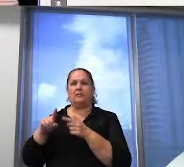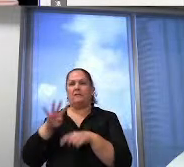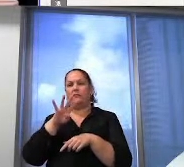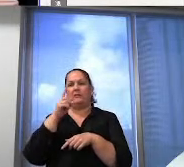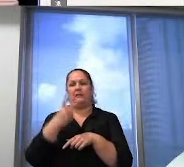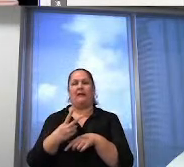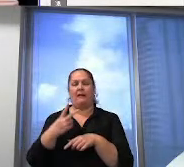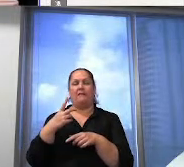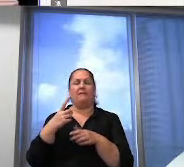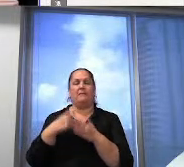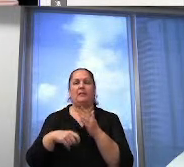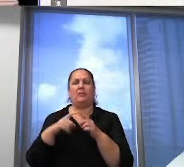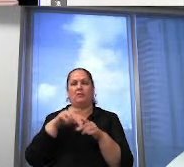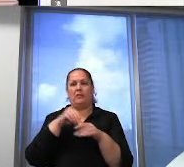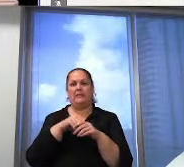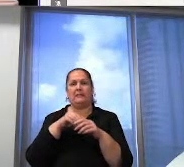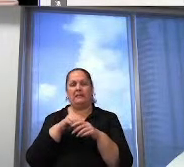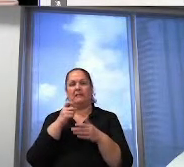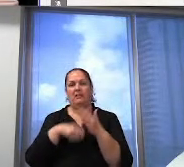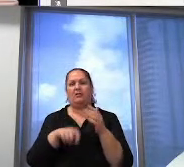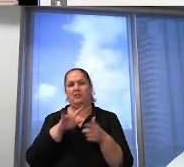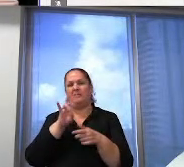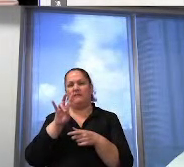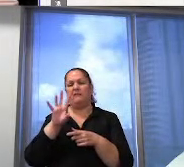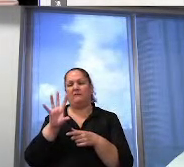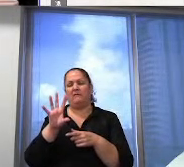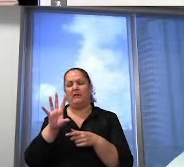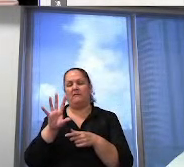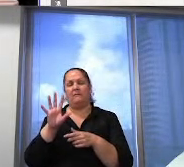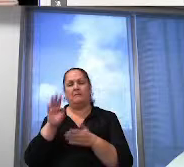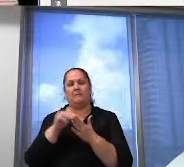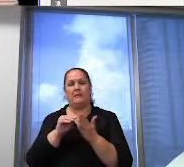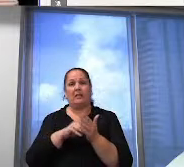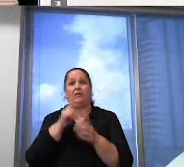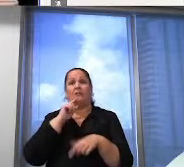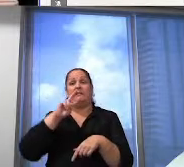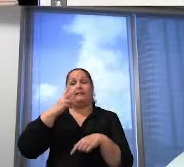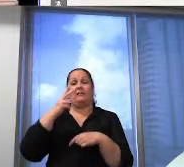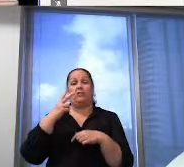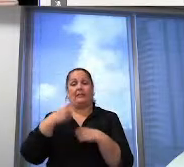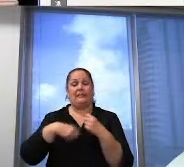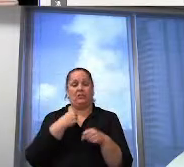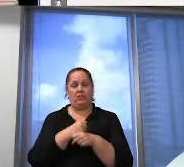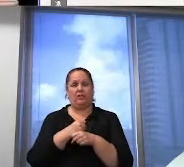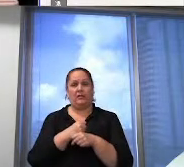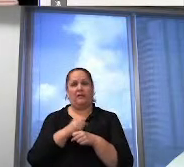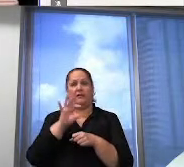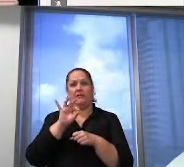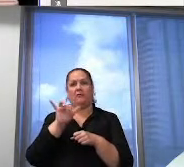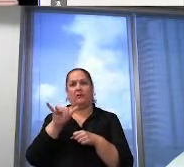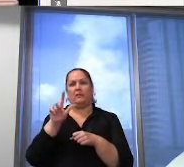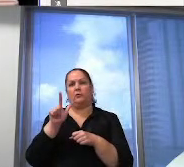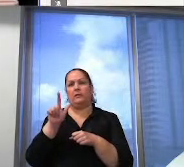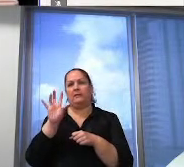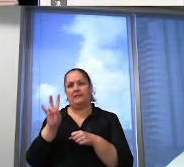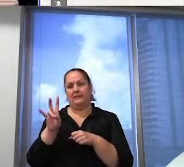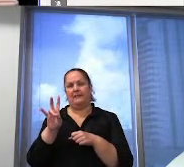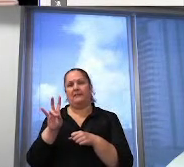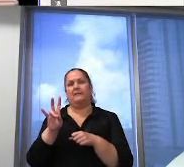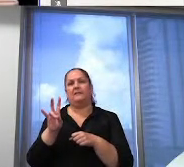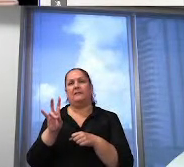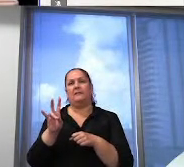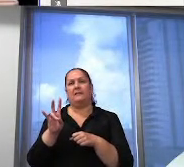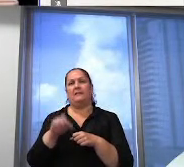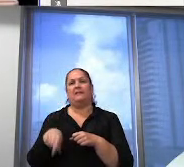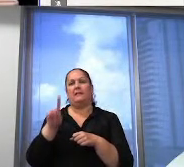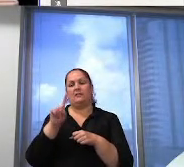about 4.5 million of internal costs to get us to about 75 million. The second year, FY27, that